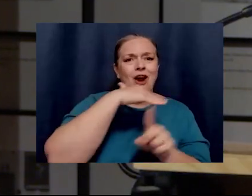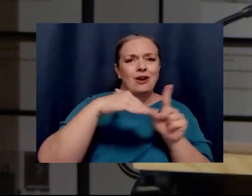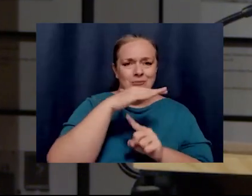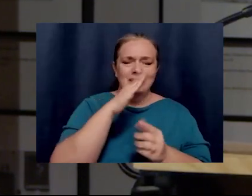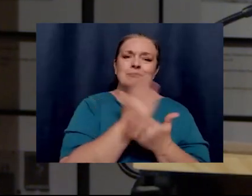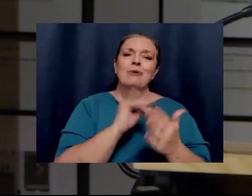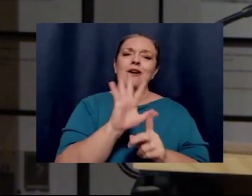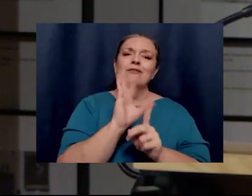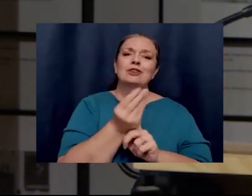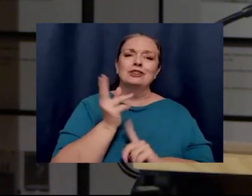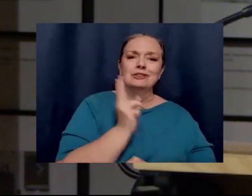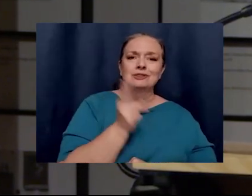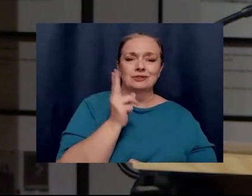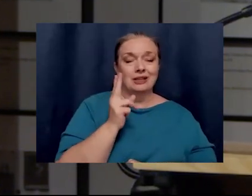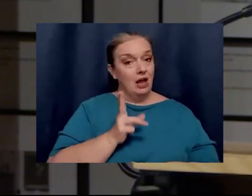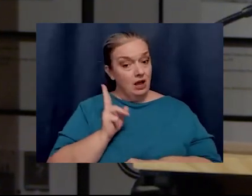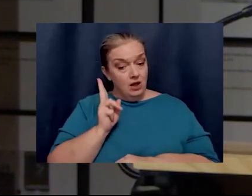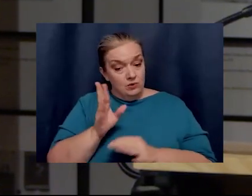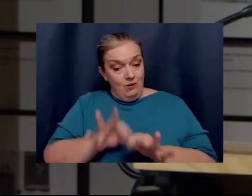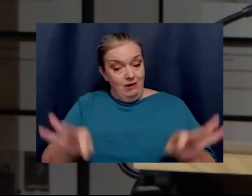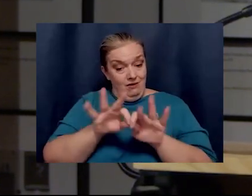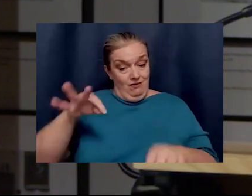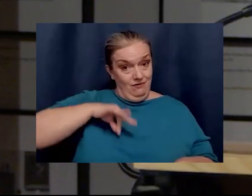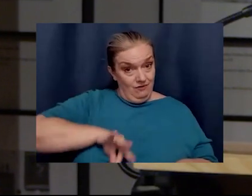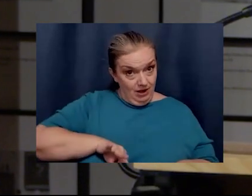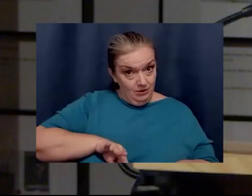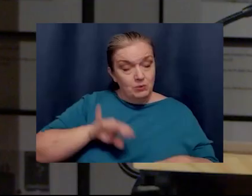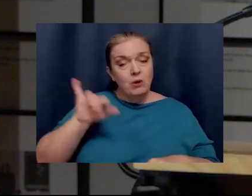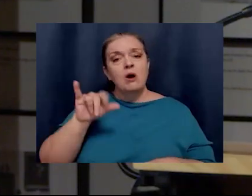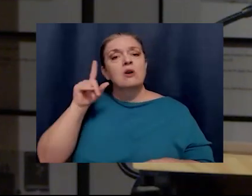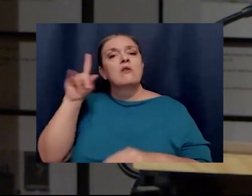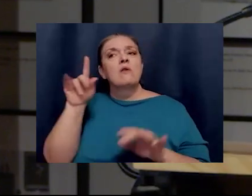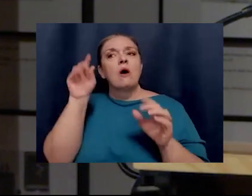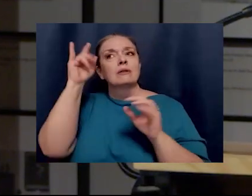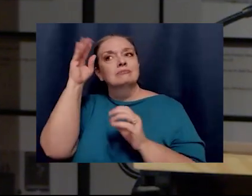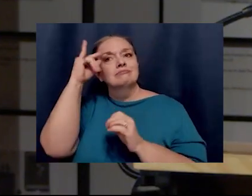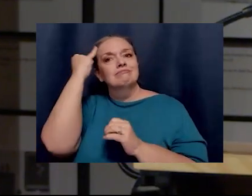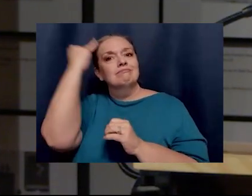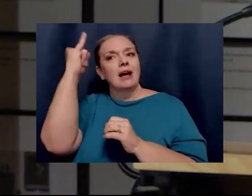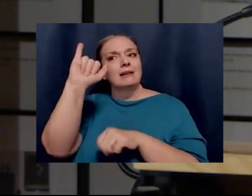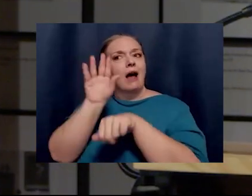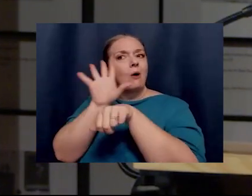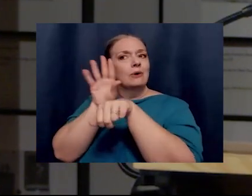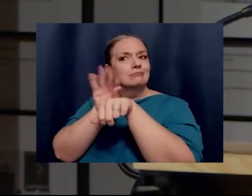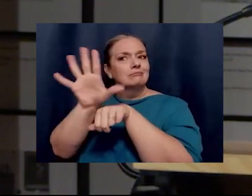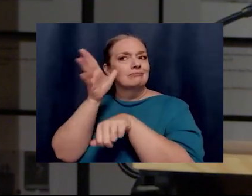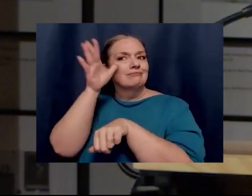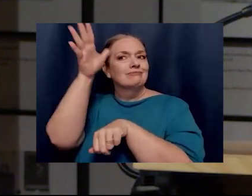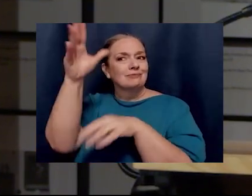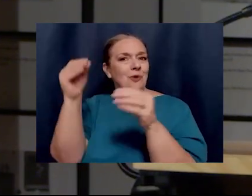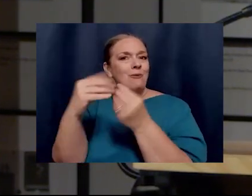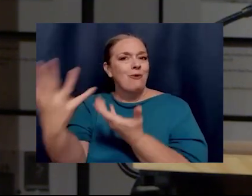only for their historical value and significance, but for the possibilities that they hold shaping a more inclusive